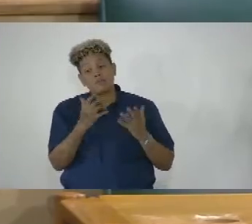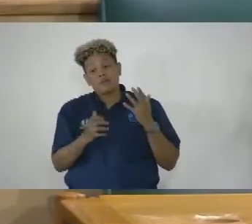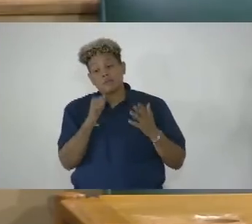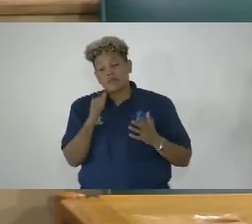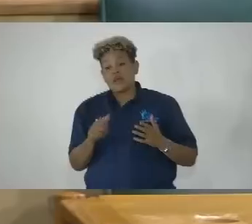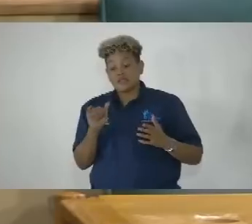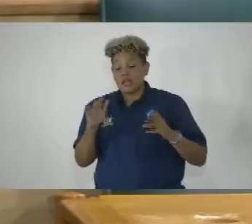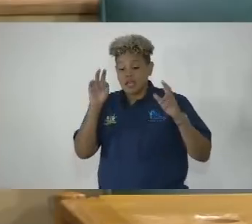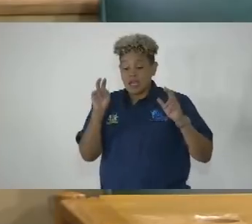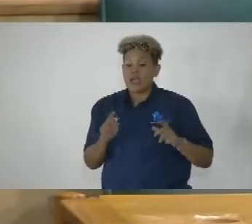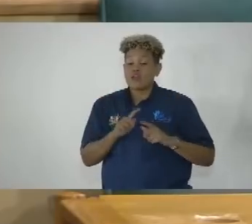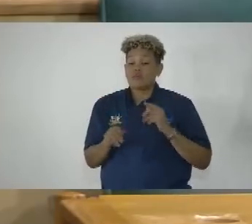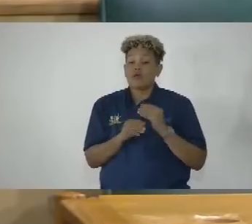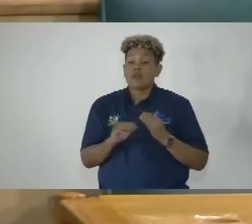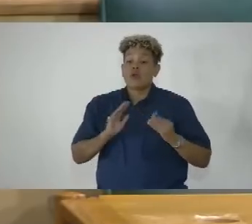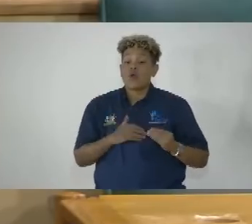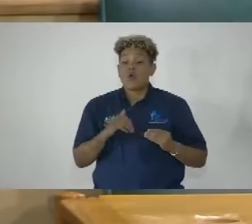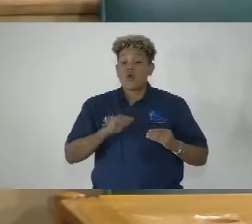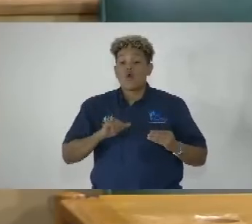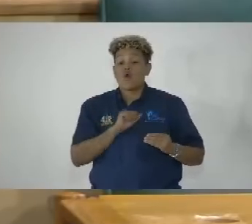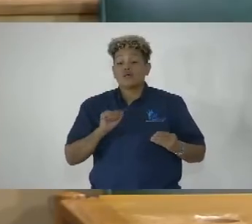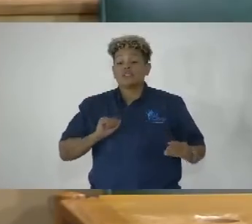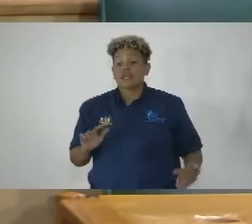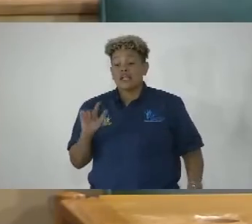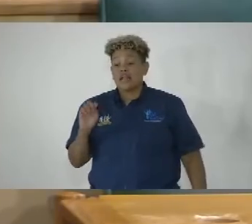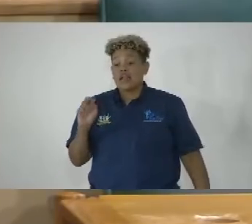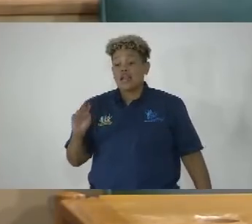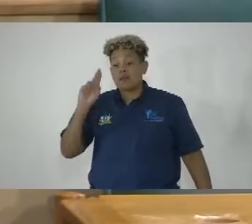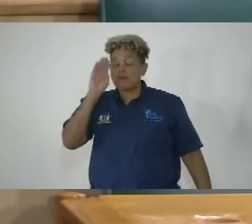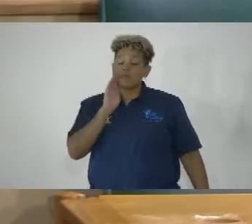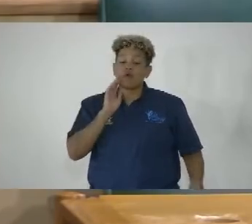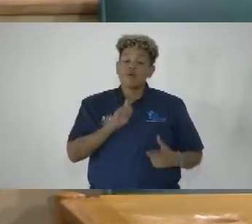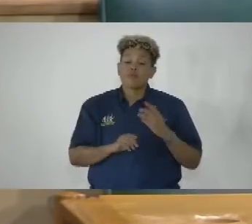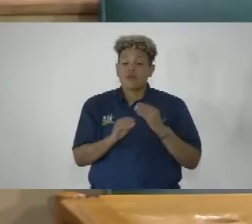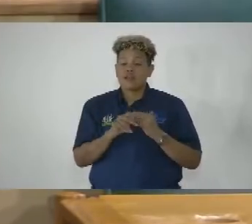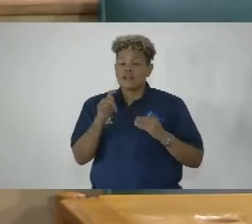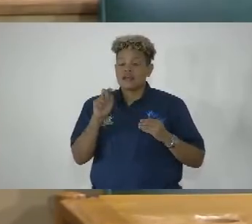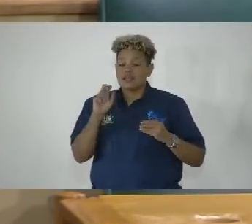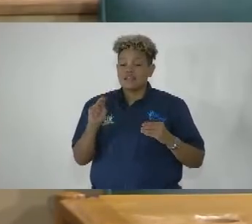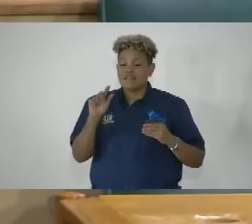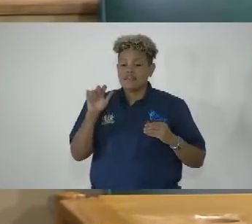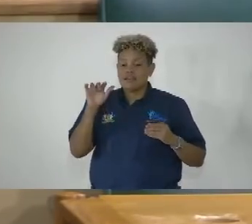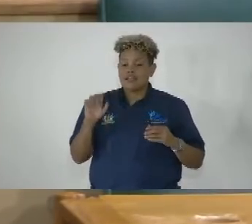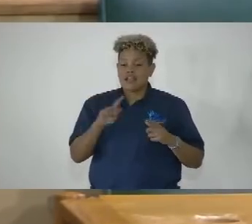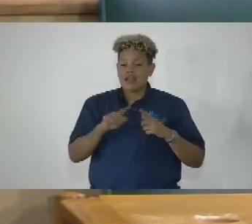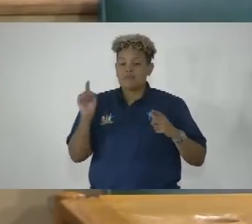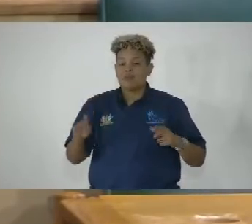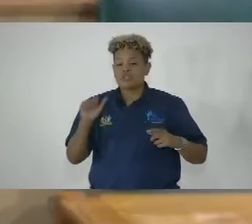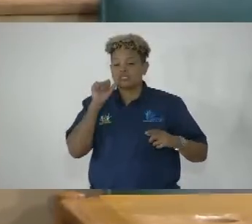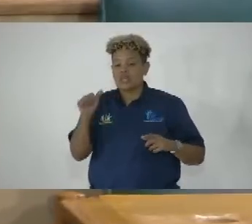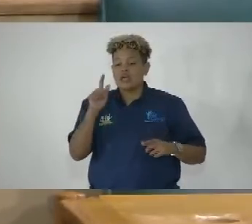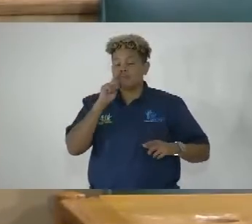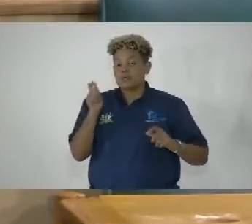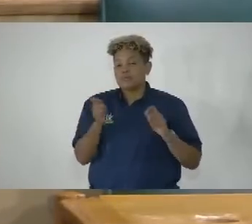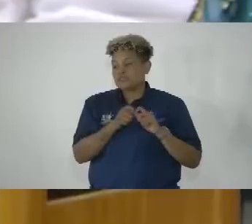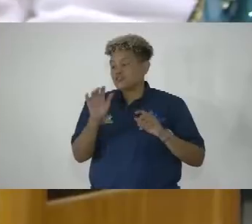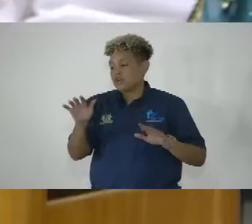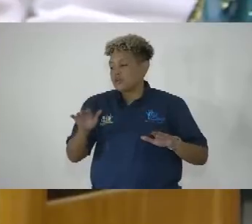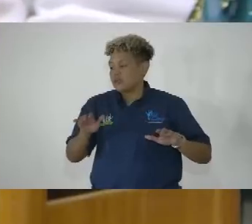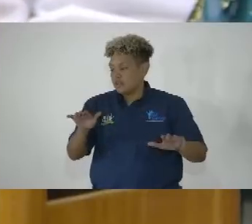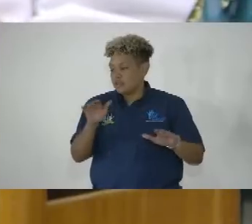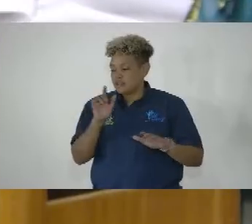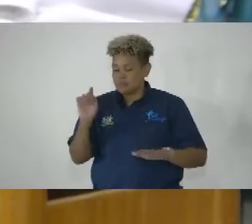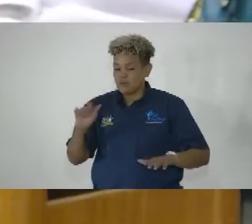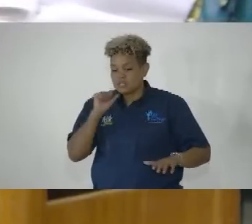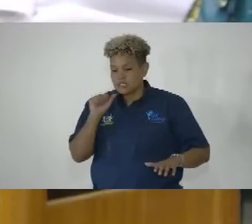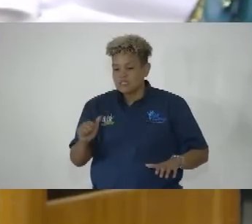in that category, but our own Senators Lambert Brown and Cavan Gill, must not be betrayed.